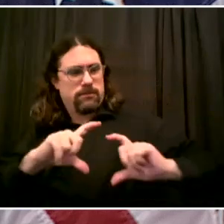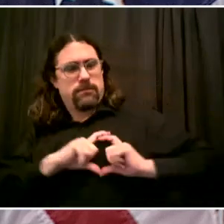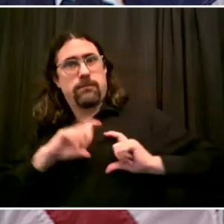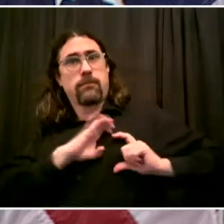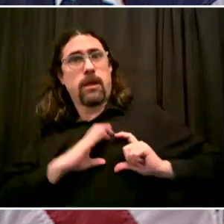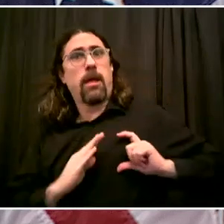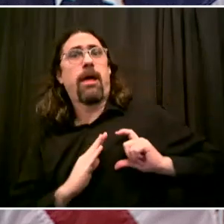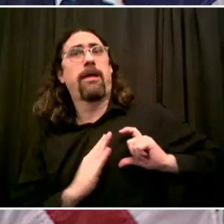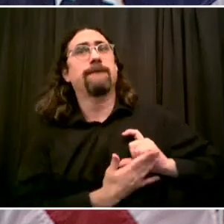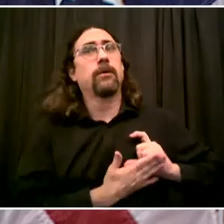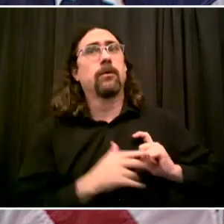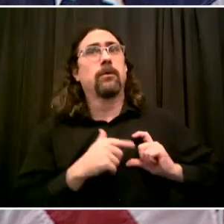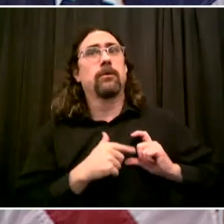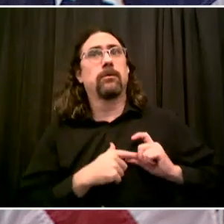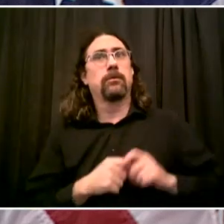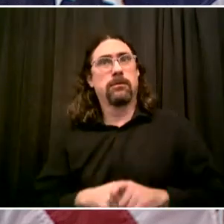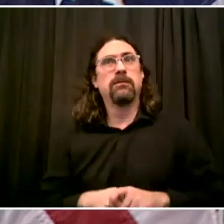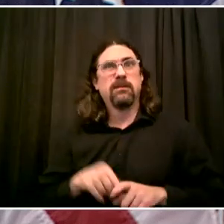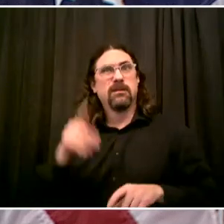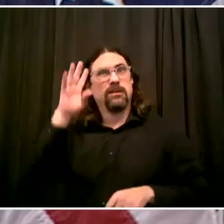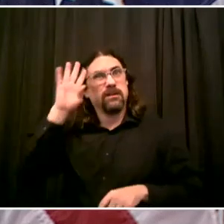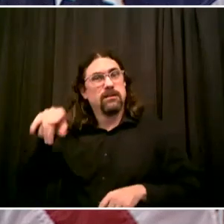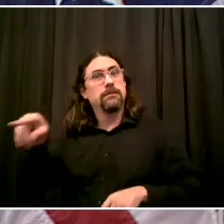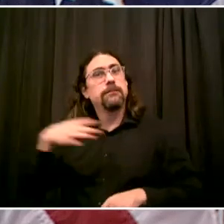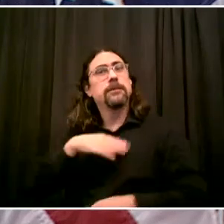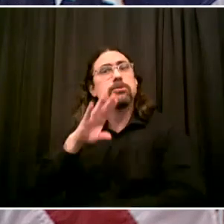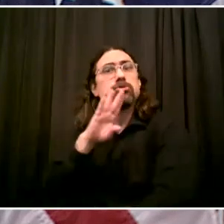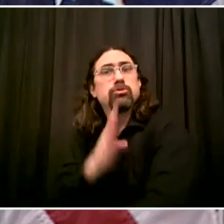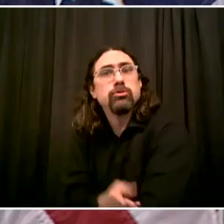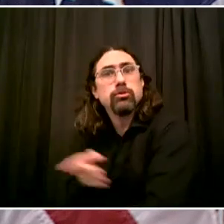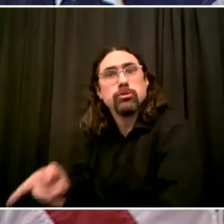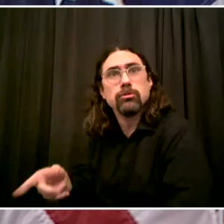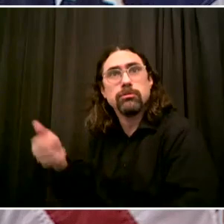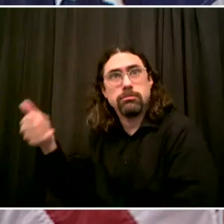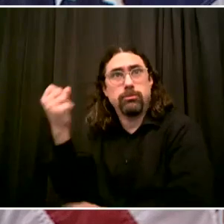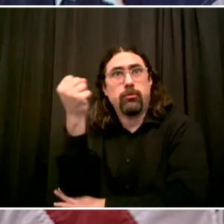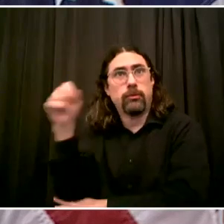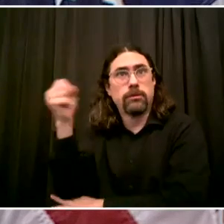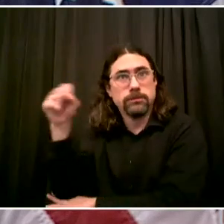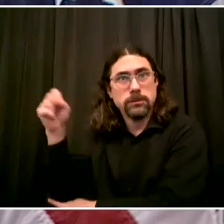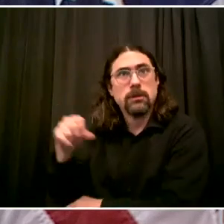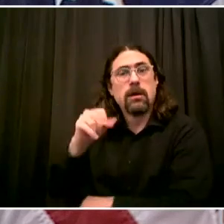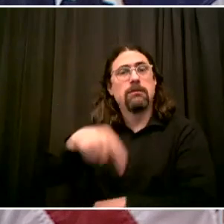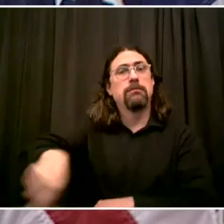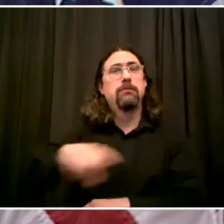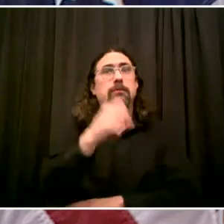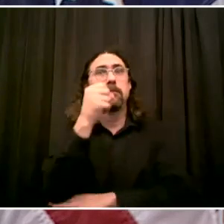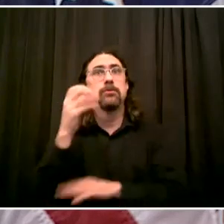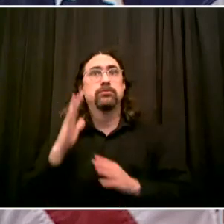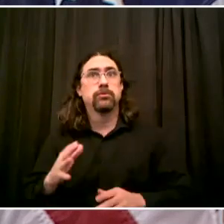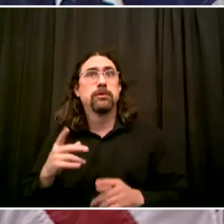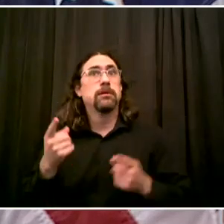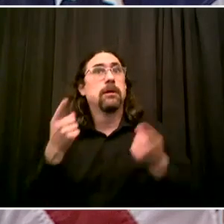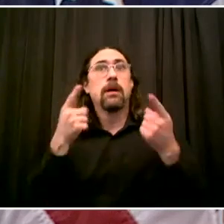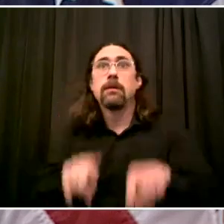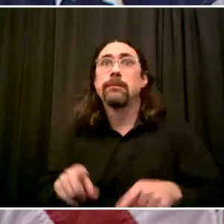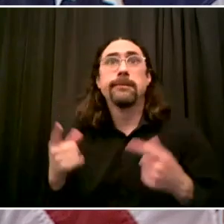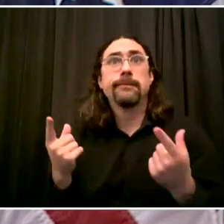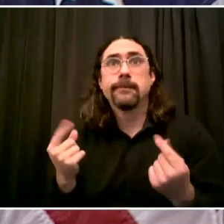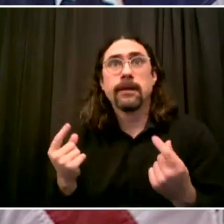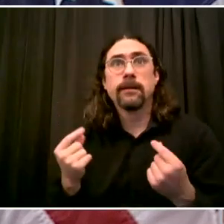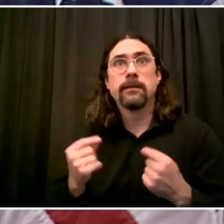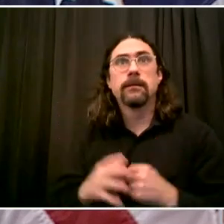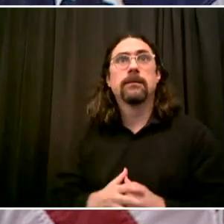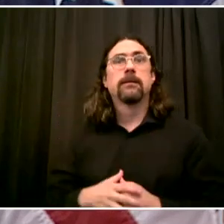had and other protesters had when they saw officers encounter them without their body camera on, and they would call out to officers and say, you need to have your